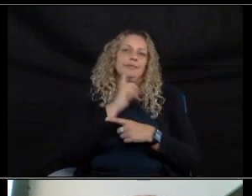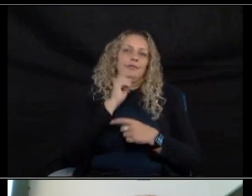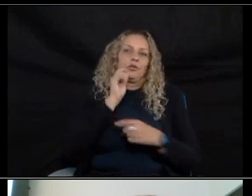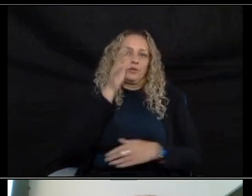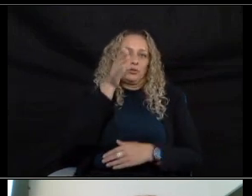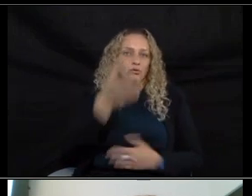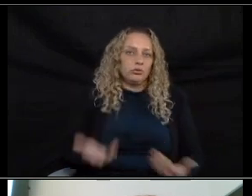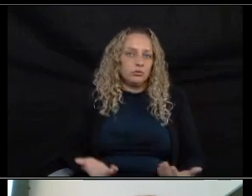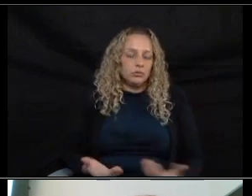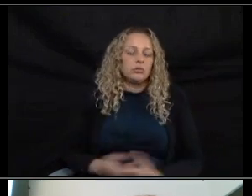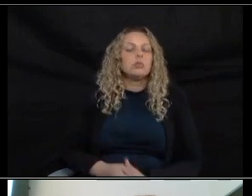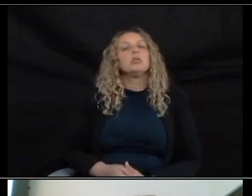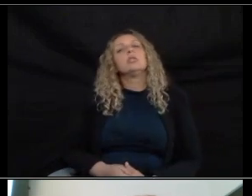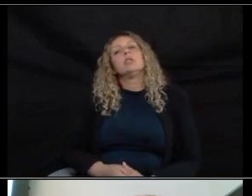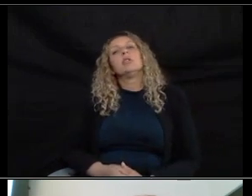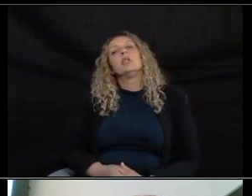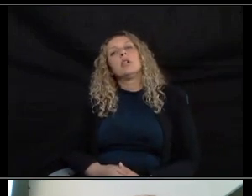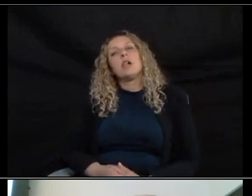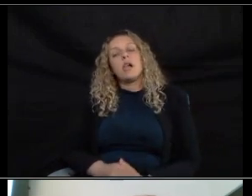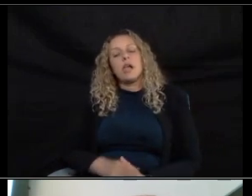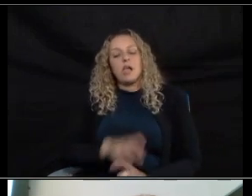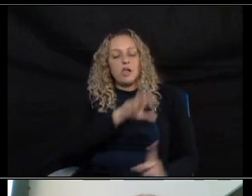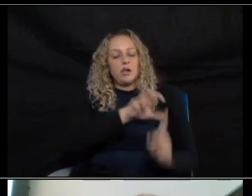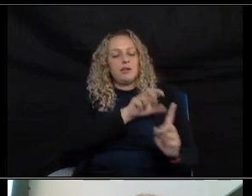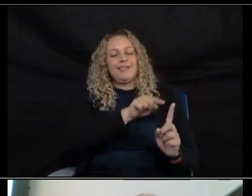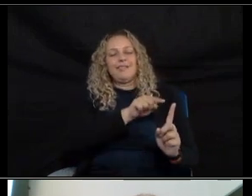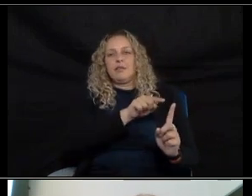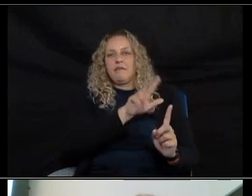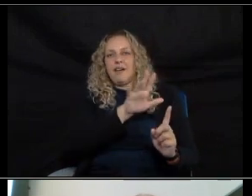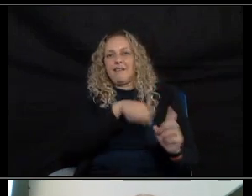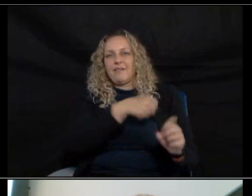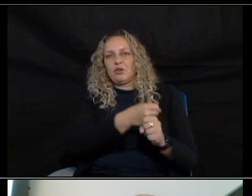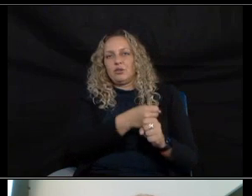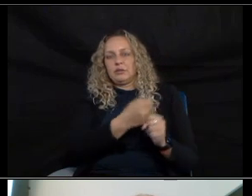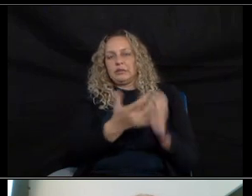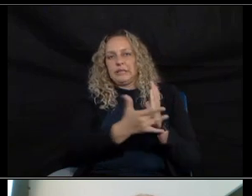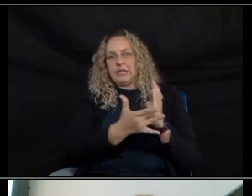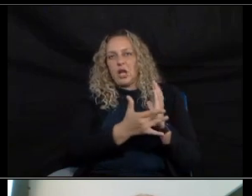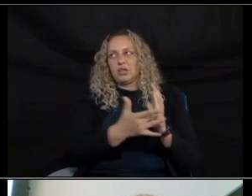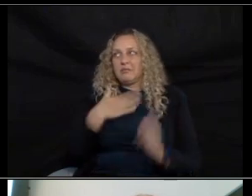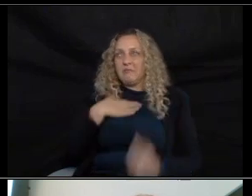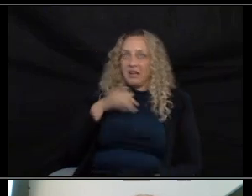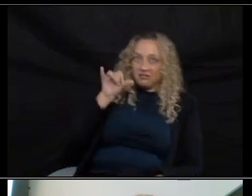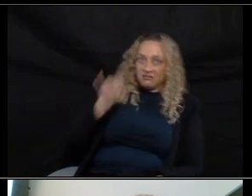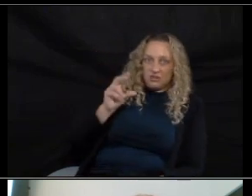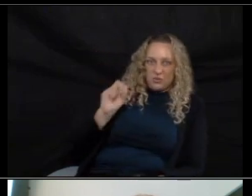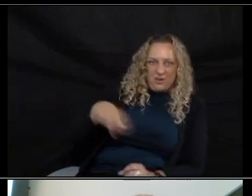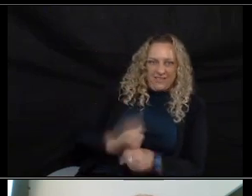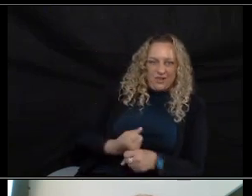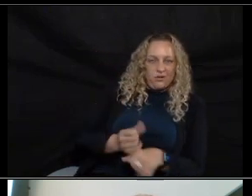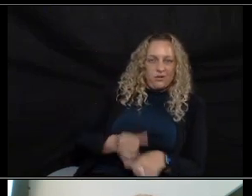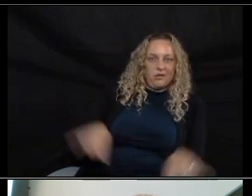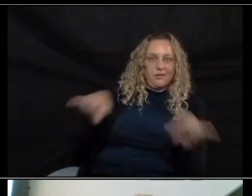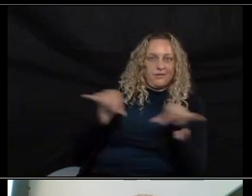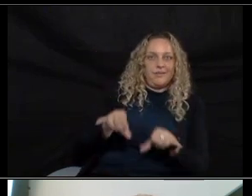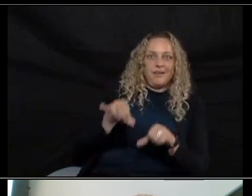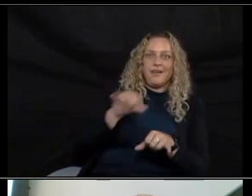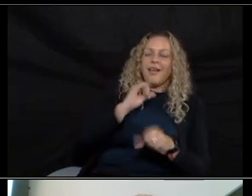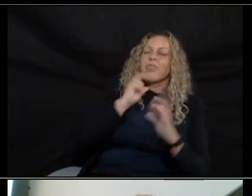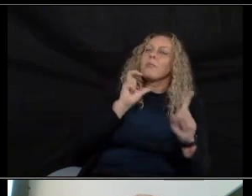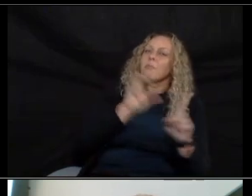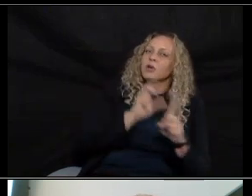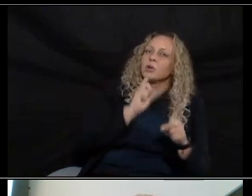future. They say the boxes are good for roughly 5 years. I've had the same router box here for 12 years. I mean, the boxes will last as long as